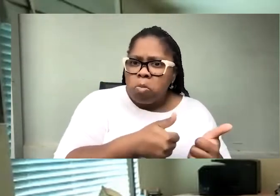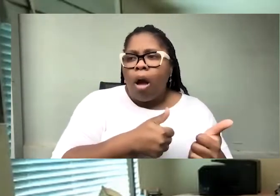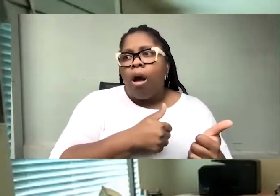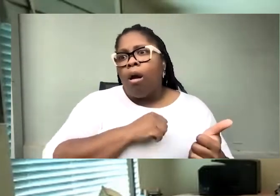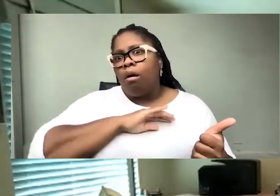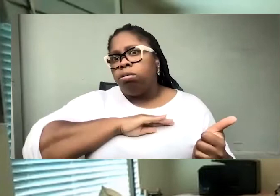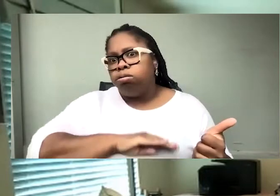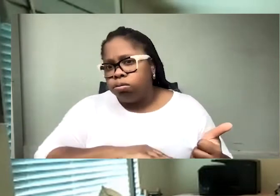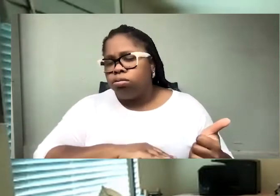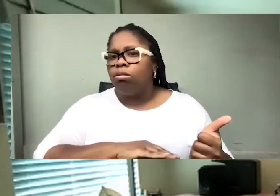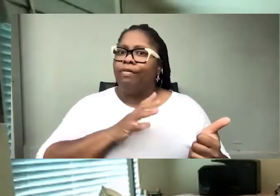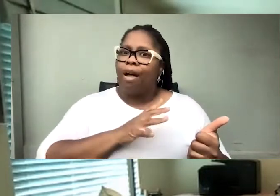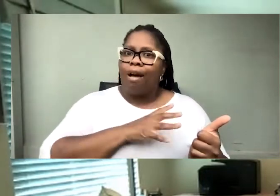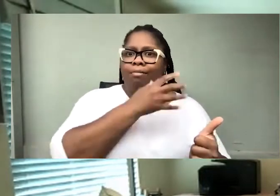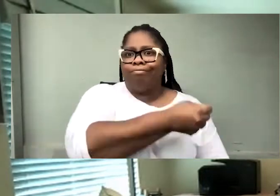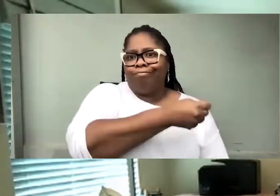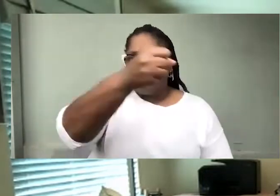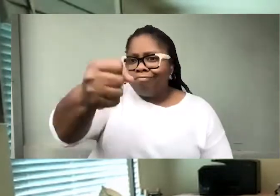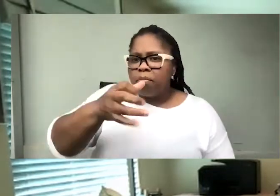her in a fantastic facility.